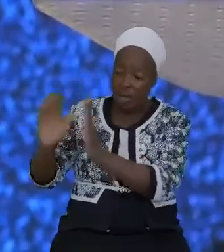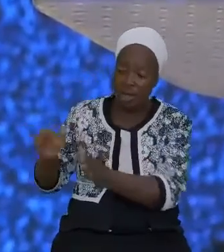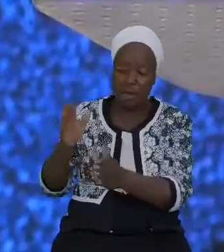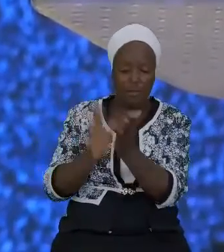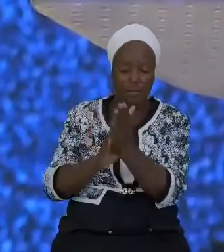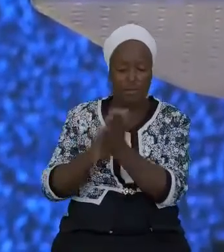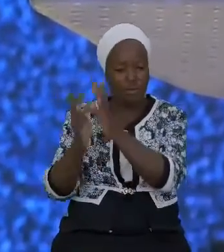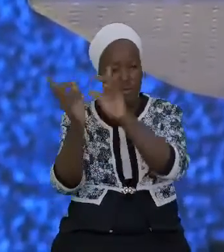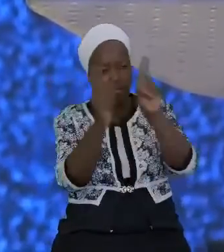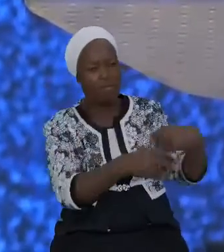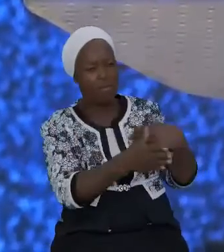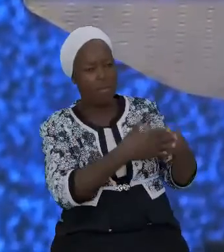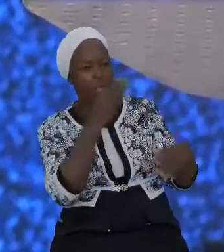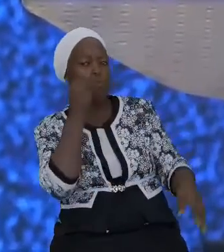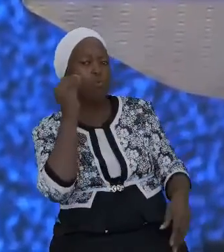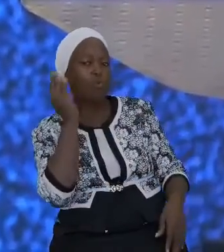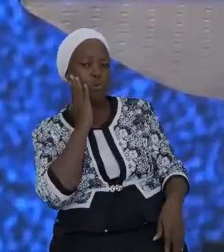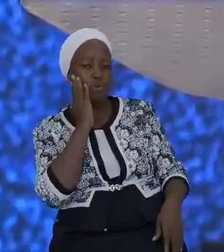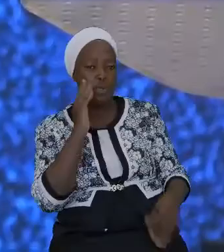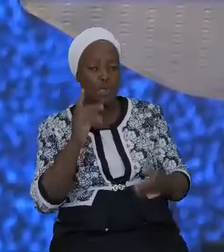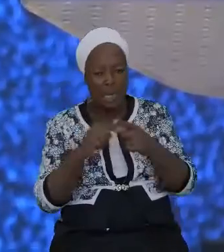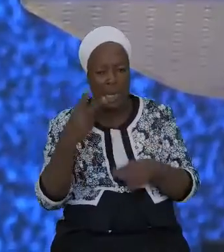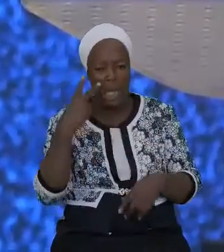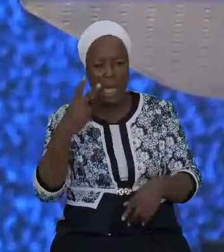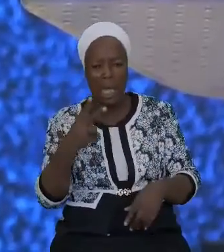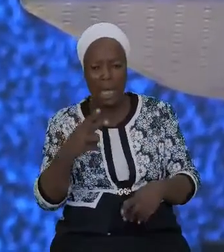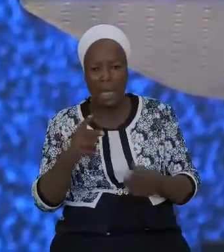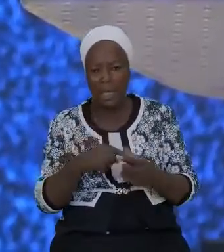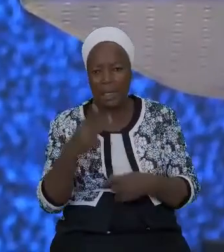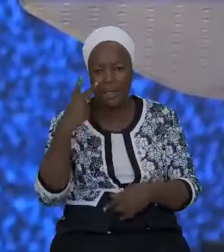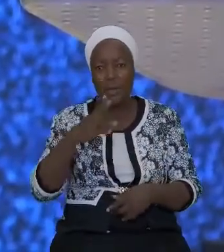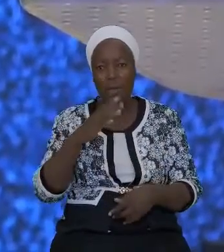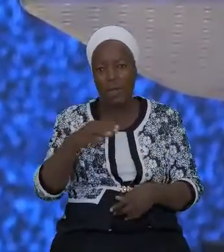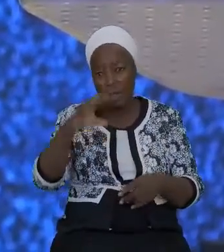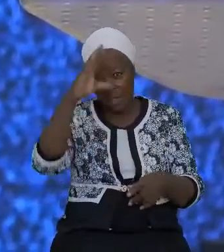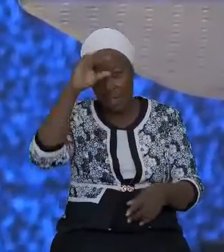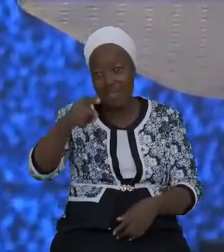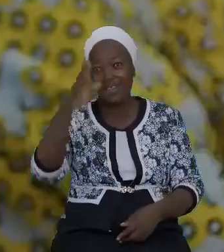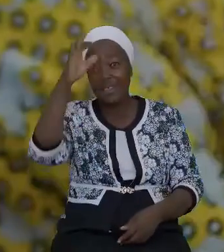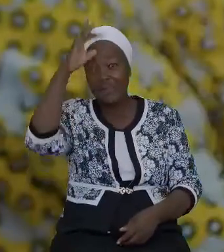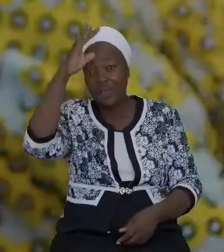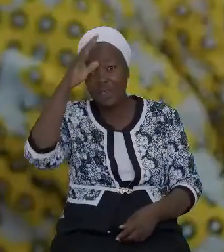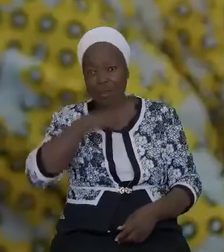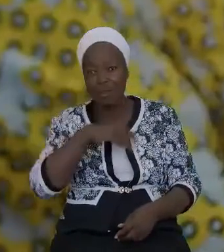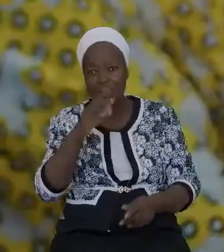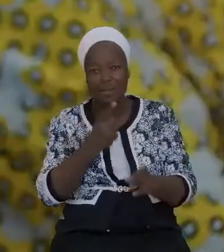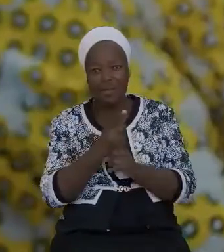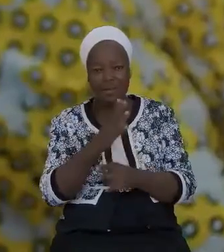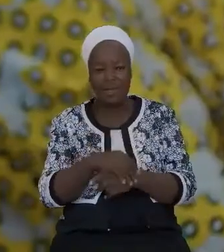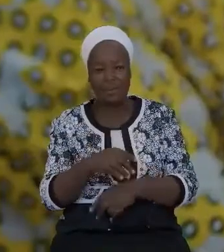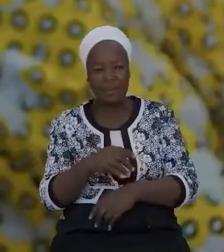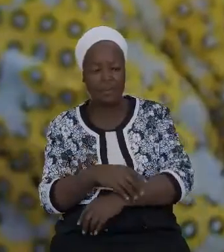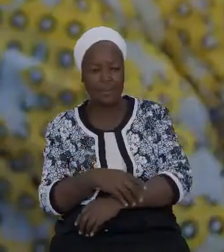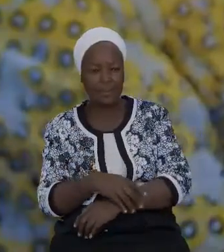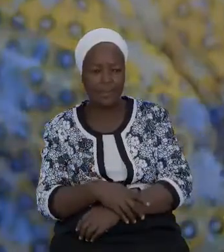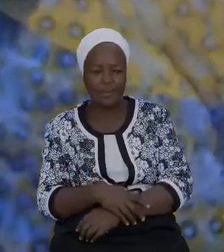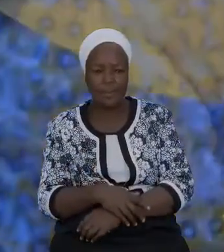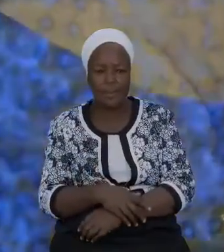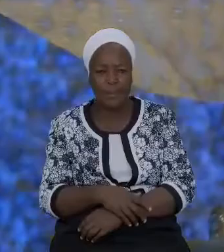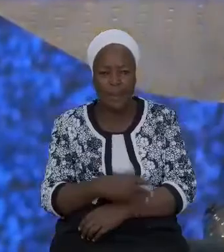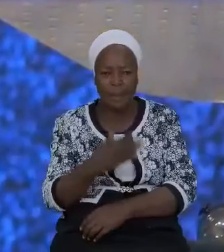home. Lo and behold, I saw my father. I was thinking, what's he doing here? He didn't go to